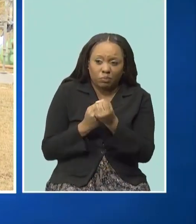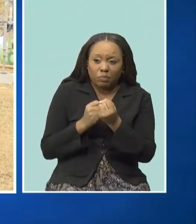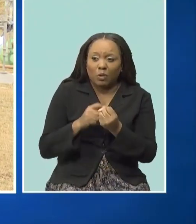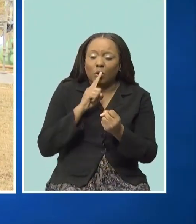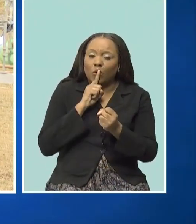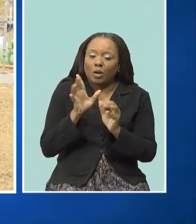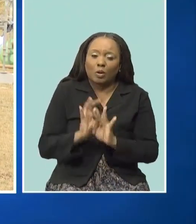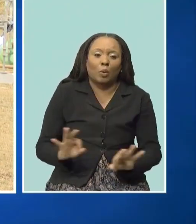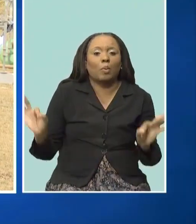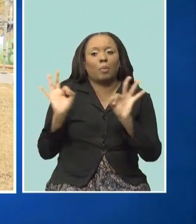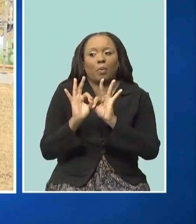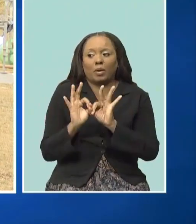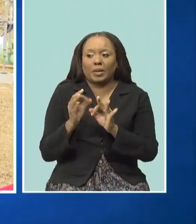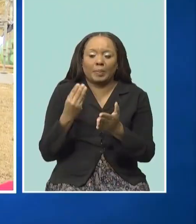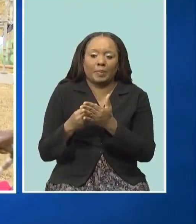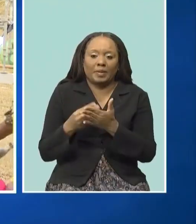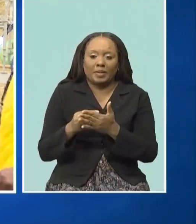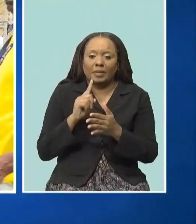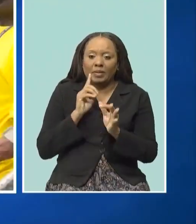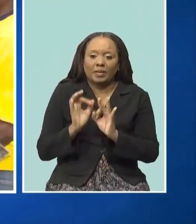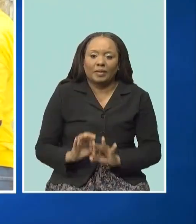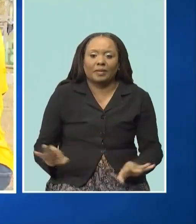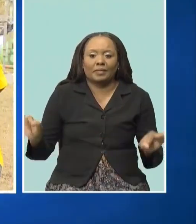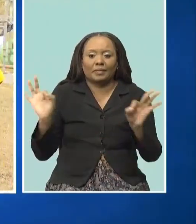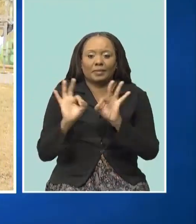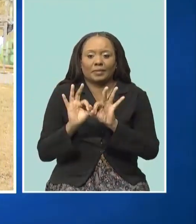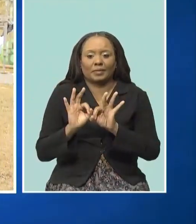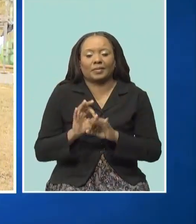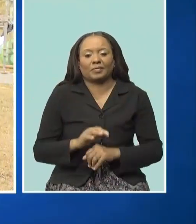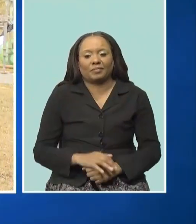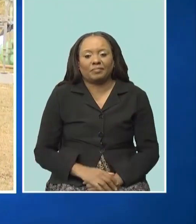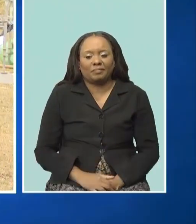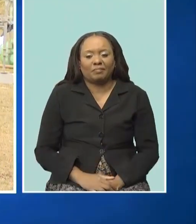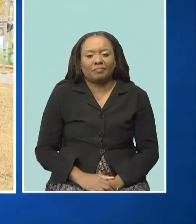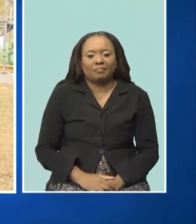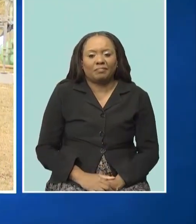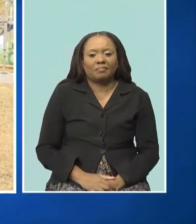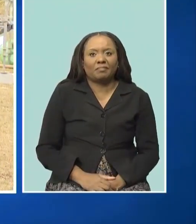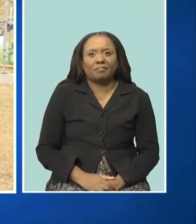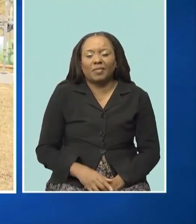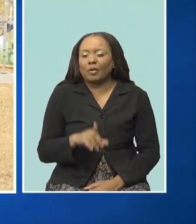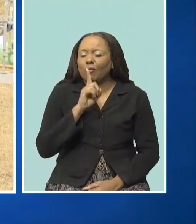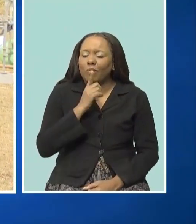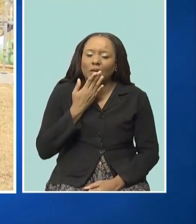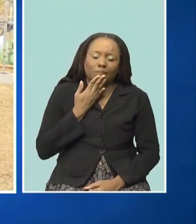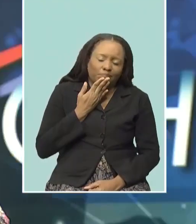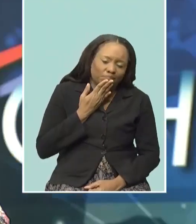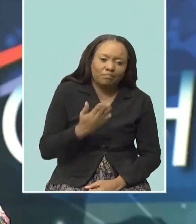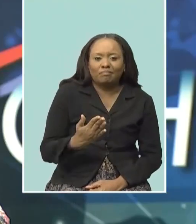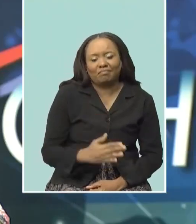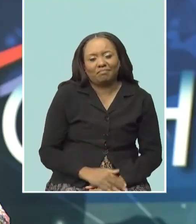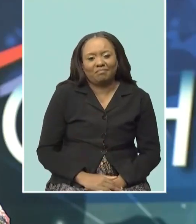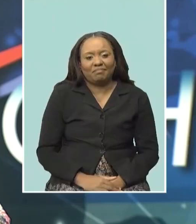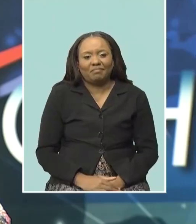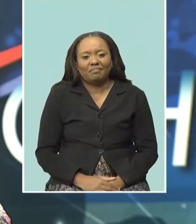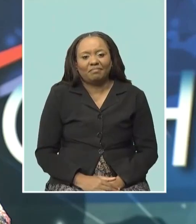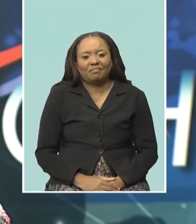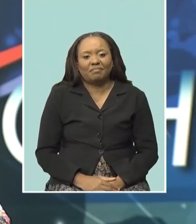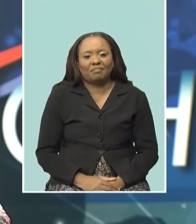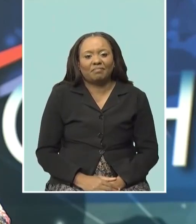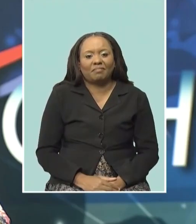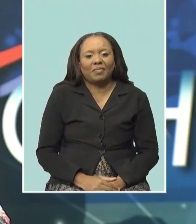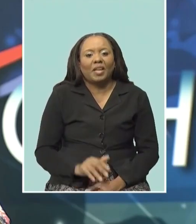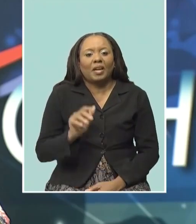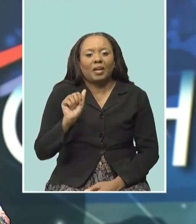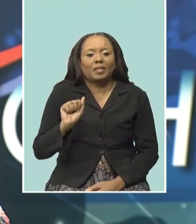very helpful. And I really throw my real heartfelt thanks to them. St. Joseph